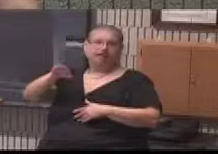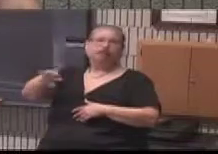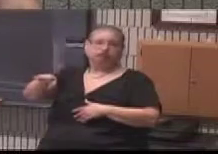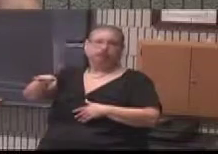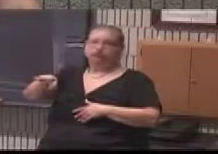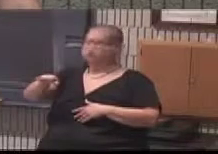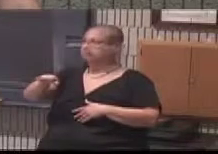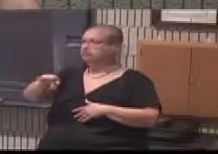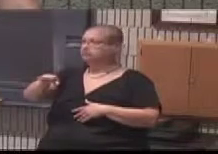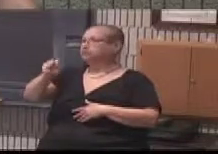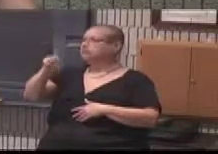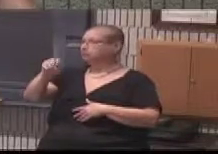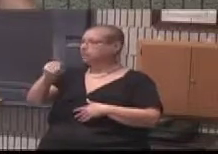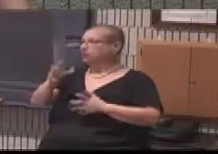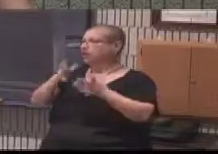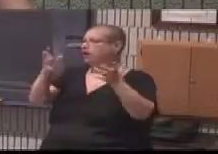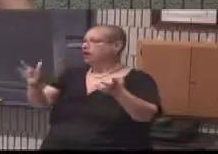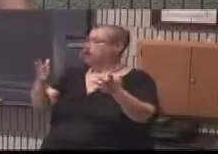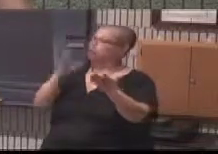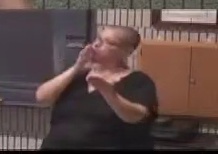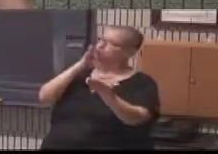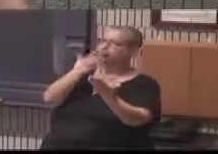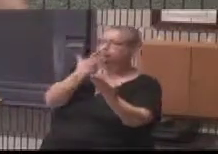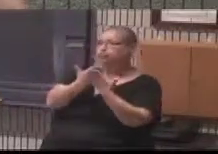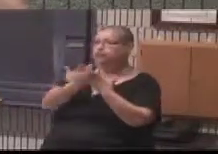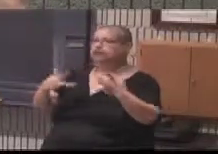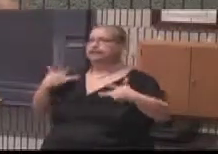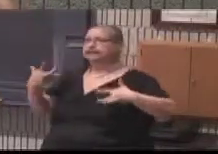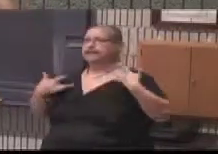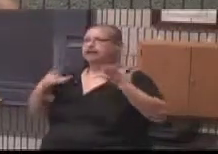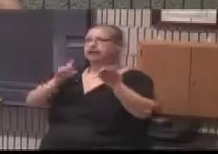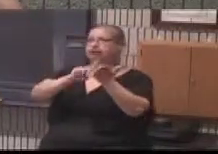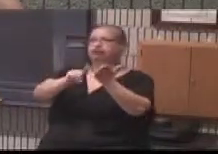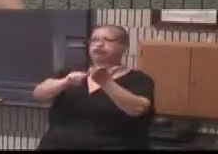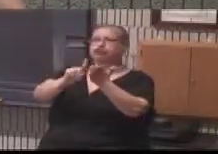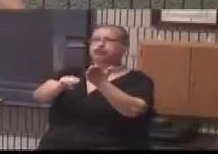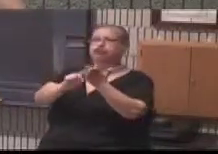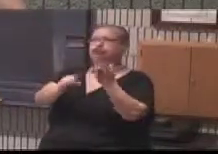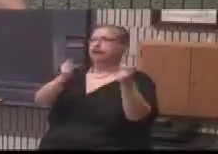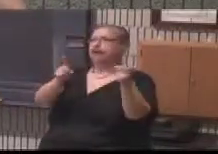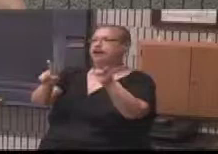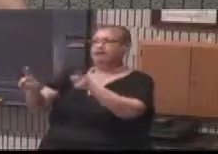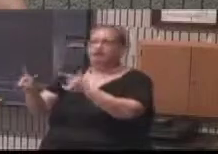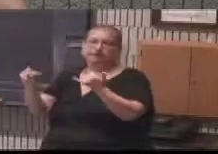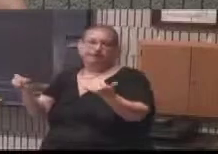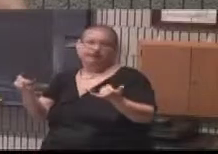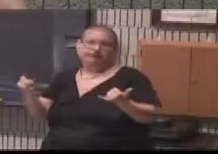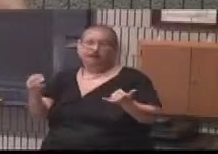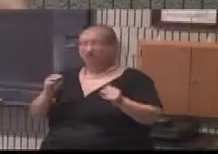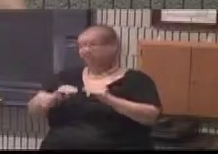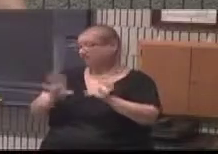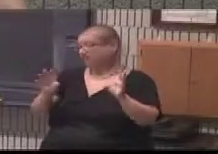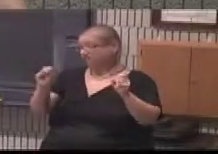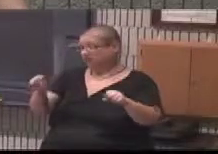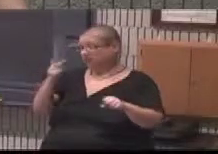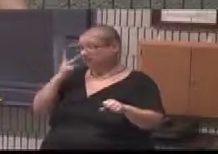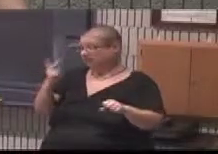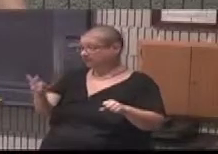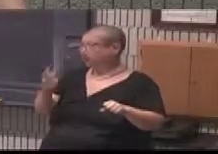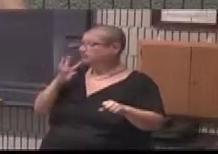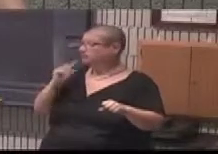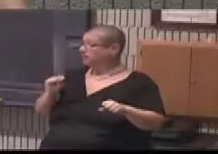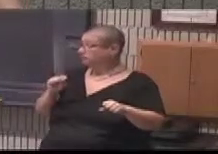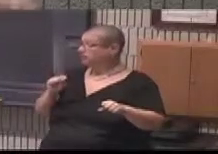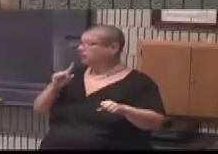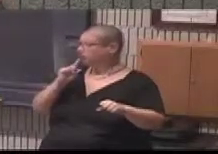So a lot of really exciting things happening in research that, you know, obviously you can see from what I've talked about